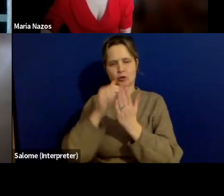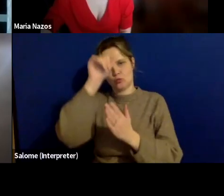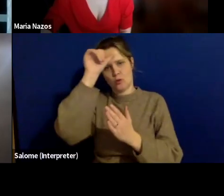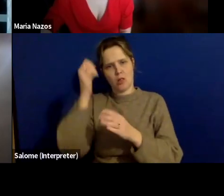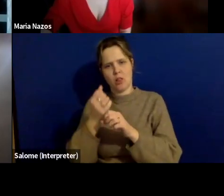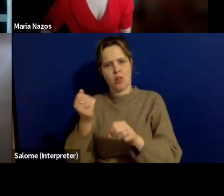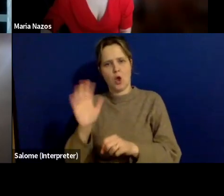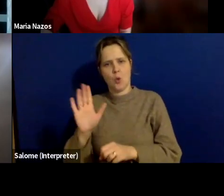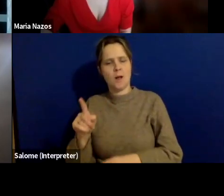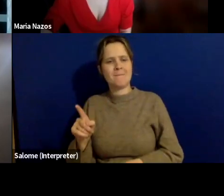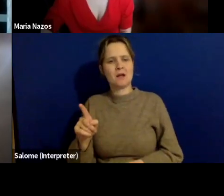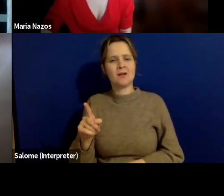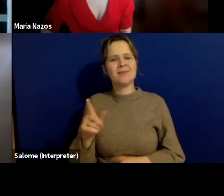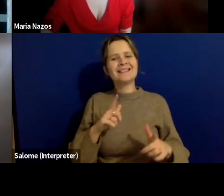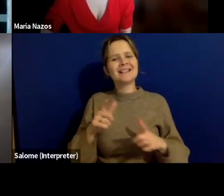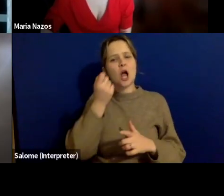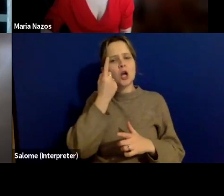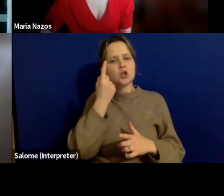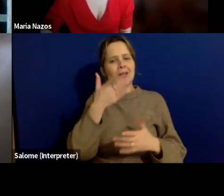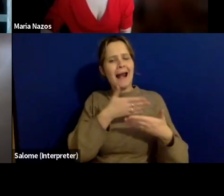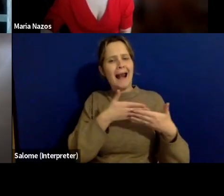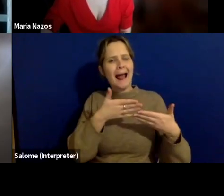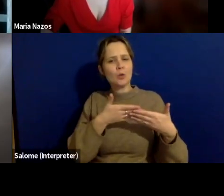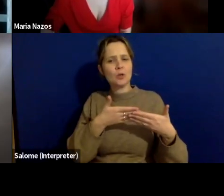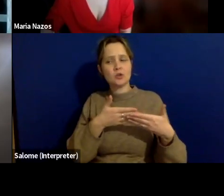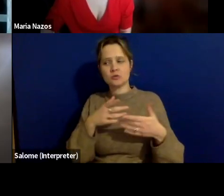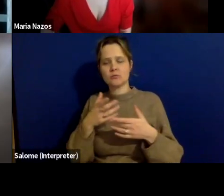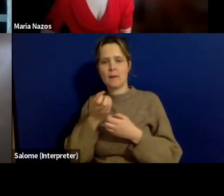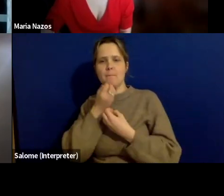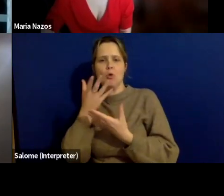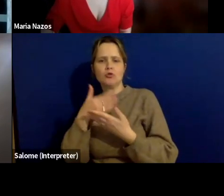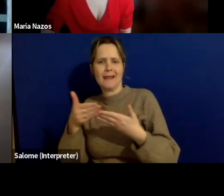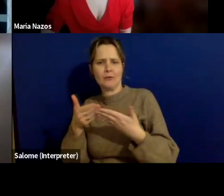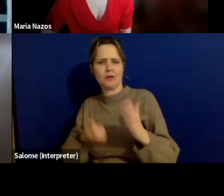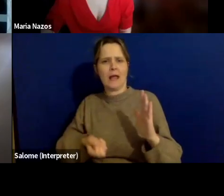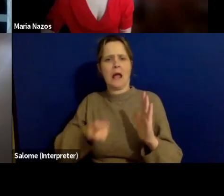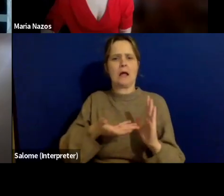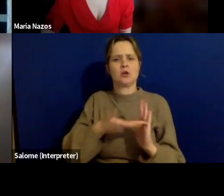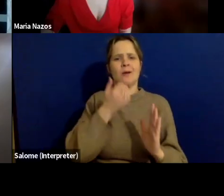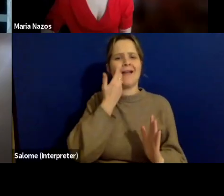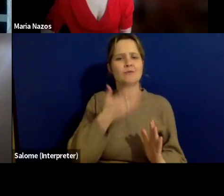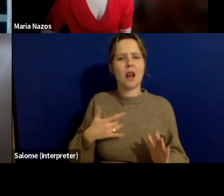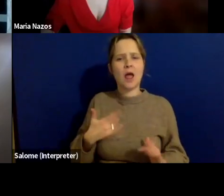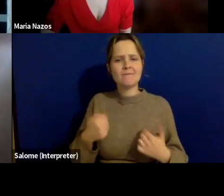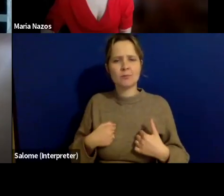brought the rhythm of the language in my everyday life, which was quite fascinating, I have to say.